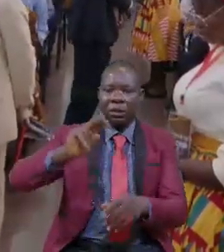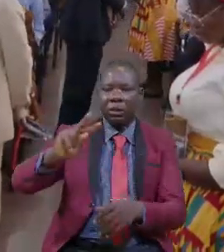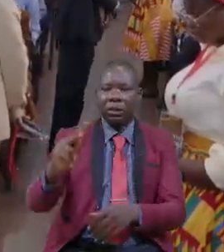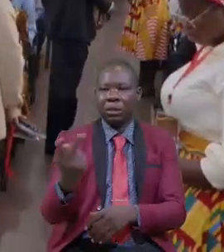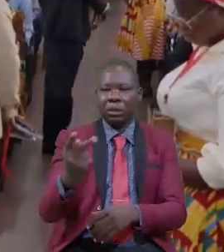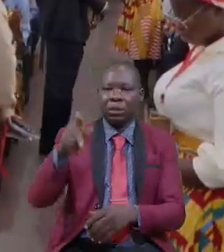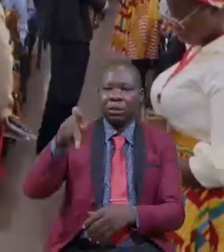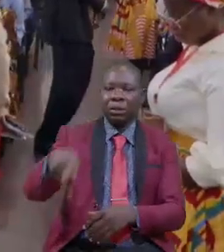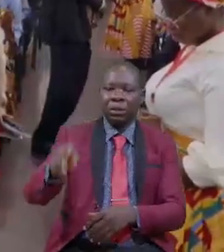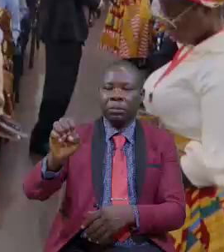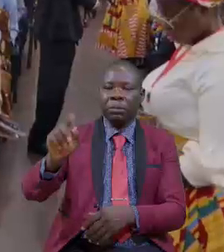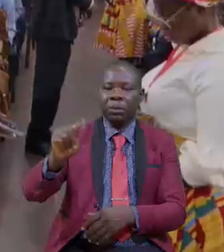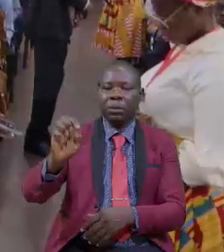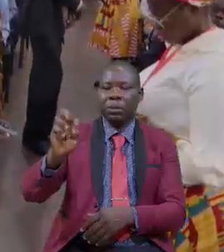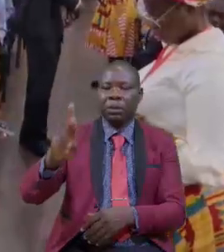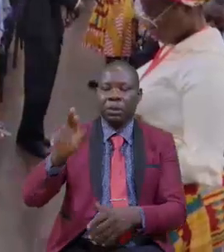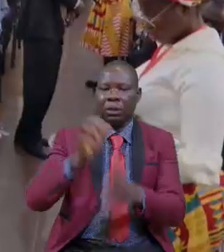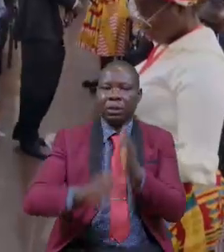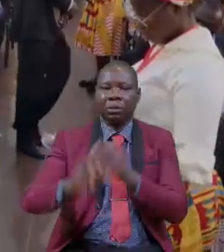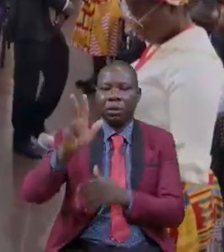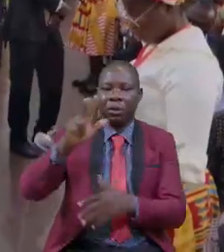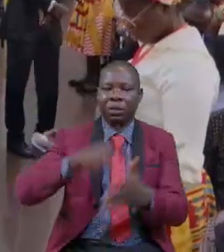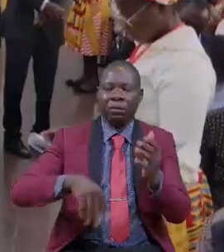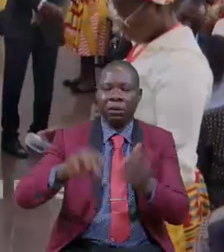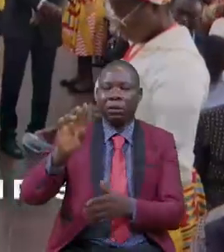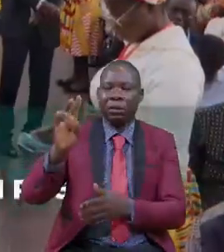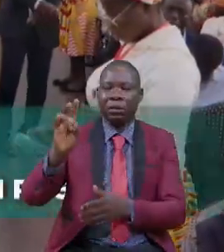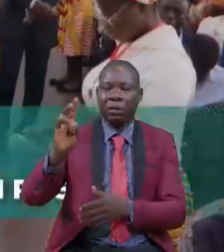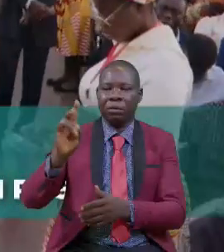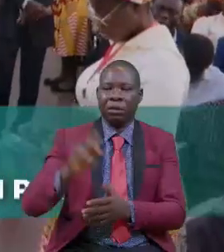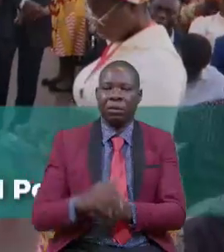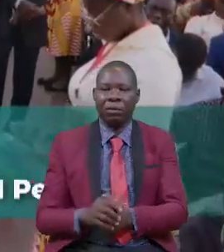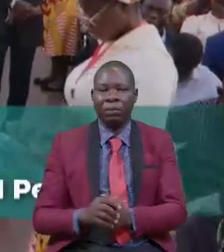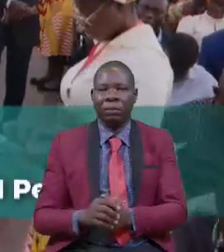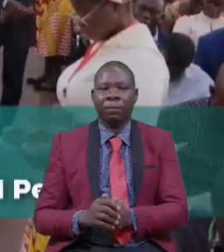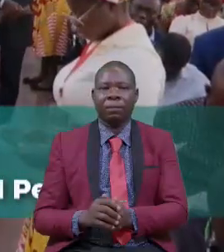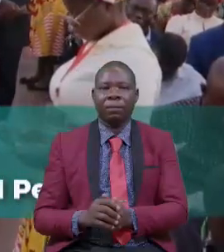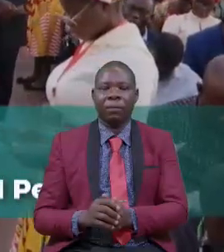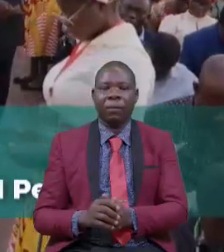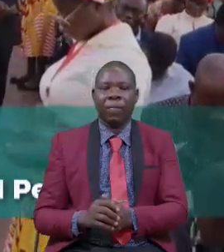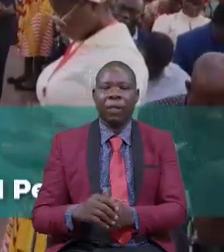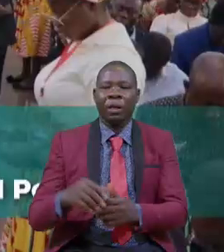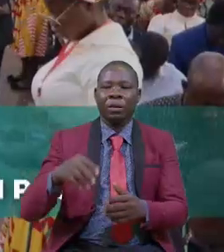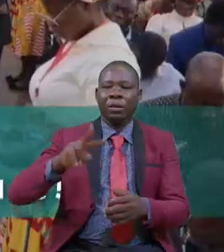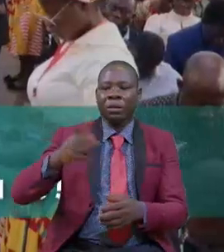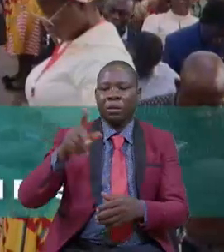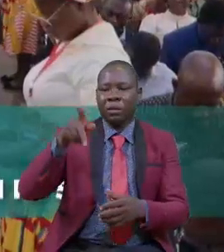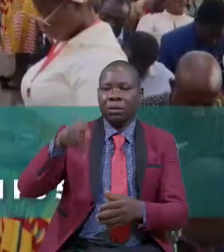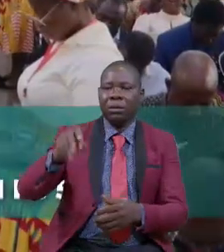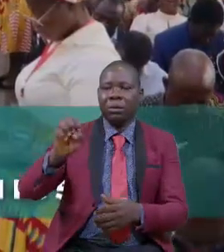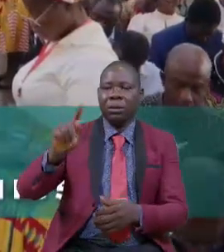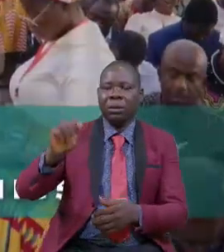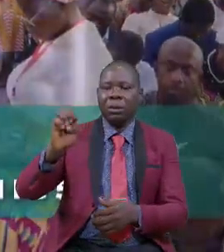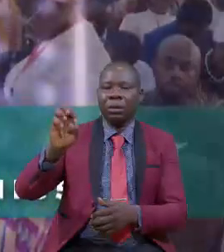3, verse 17. In 2 Peter chapter 3, reading from verse 17,